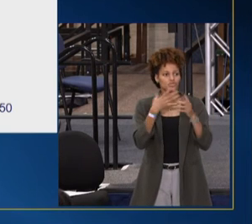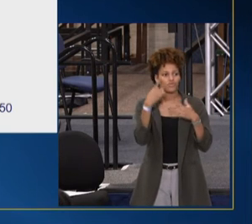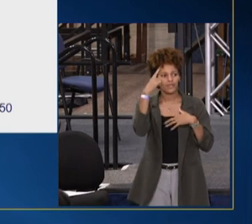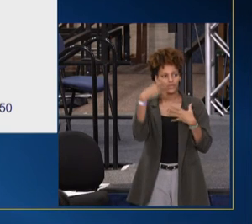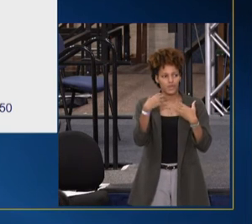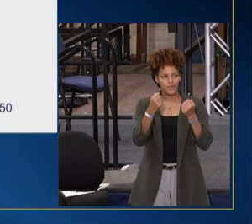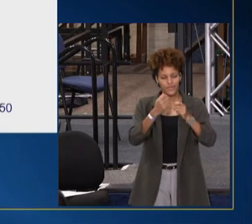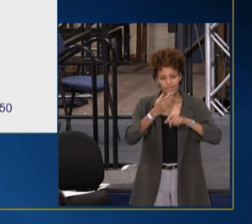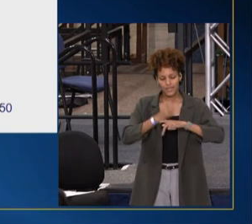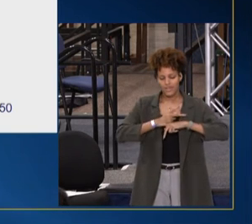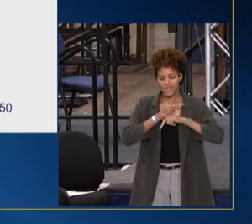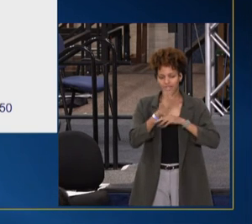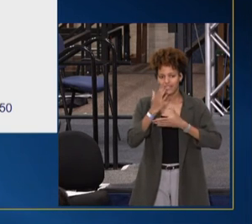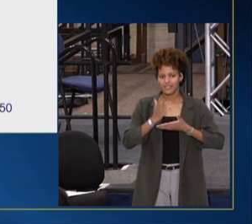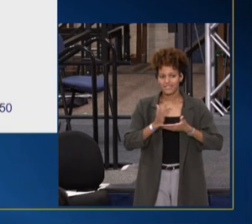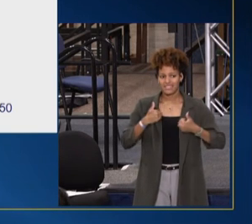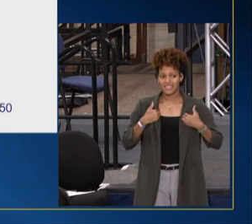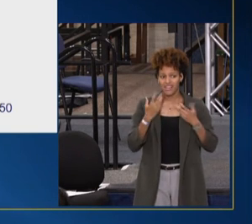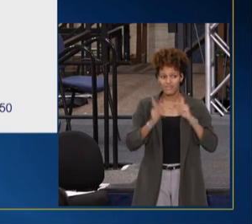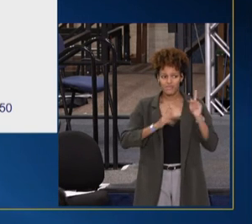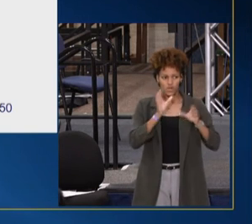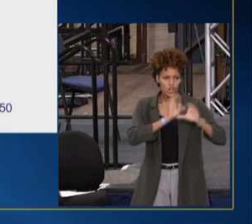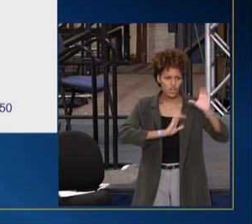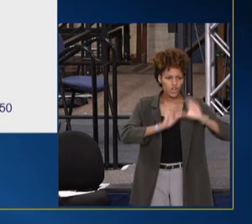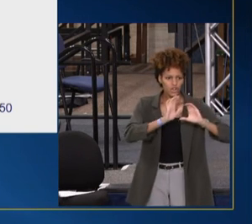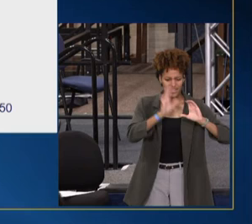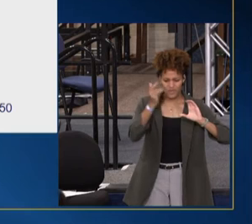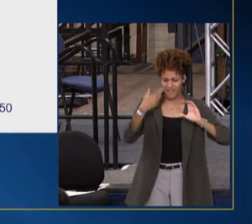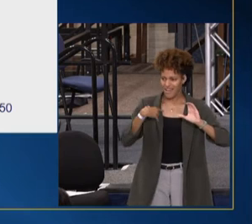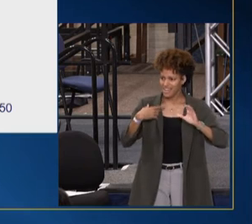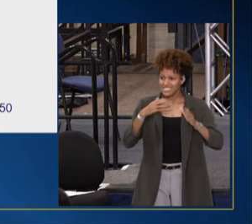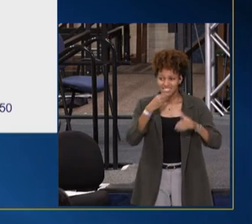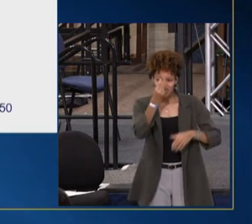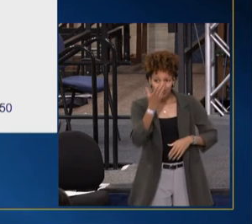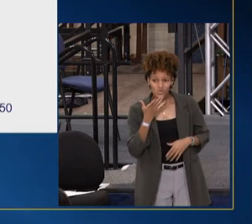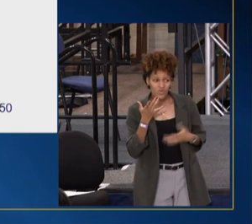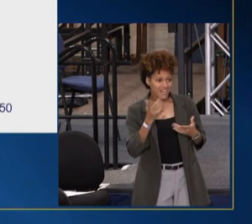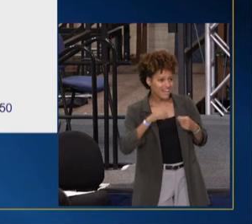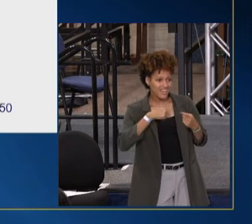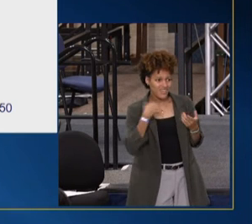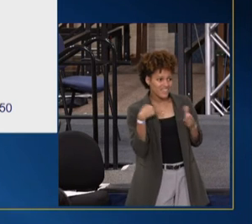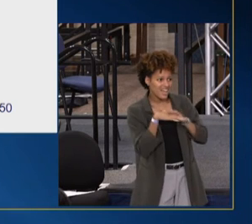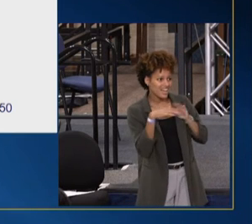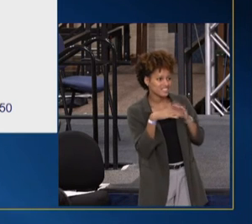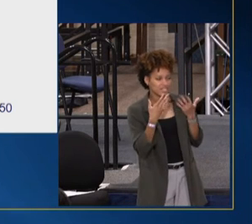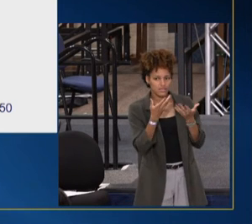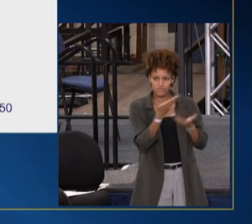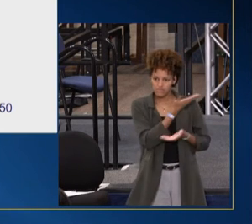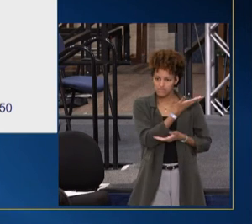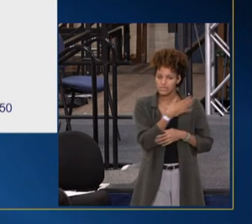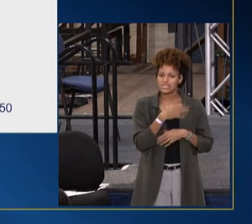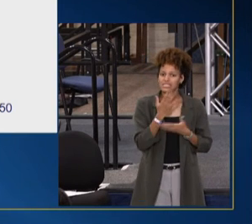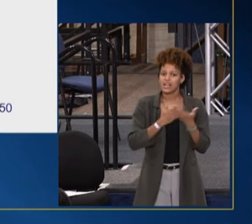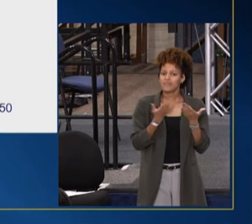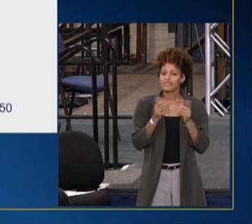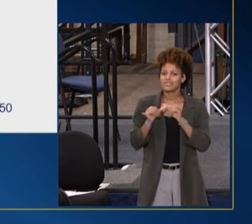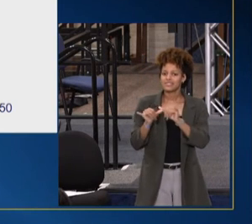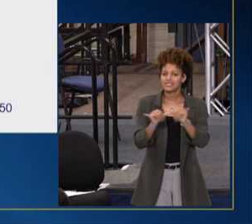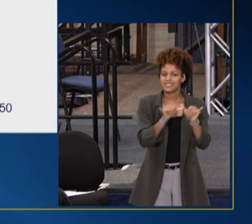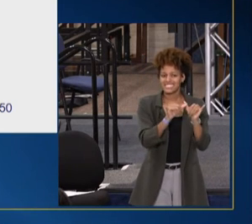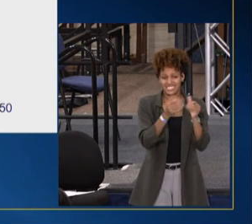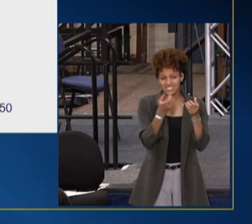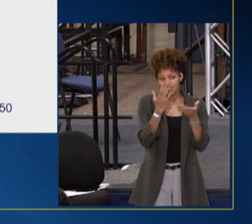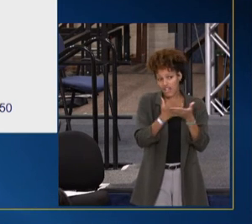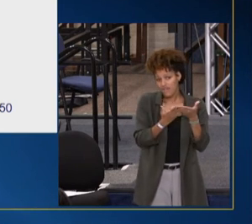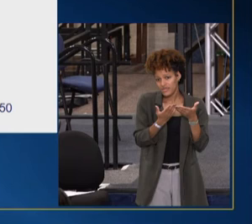care that our young people are seeking and the reasons they tell us why they're not getting it. And some of that is common, all too